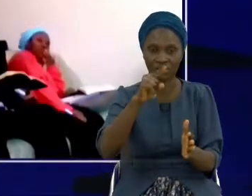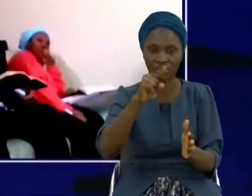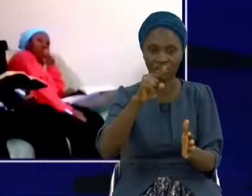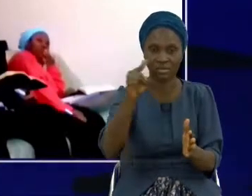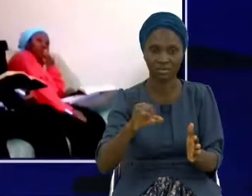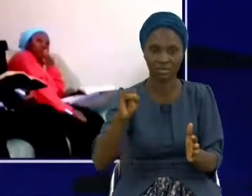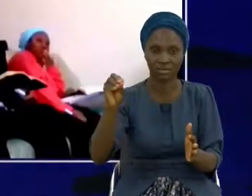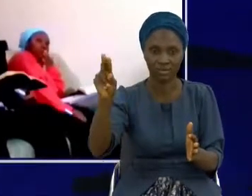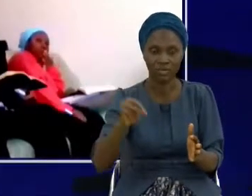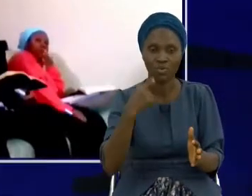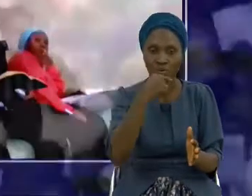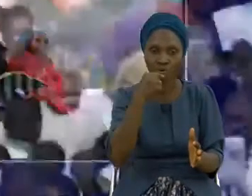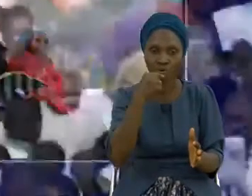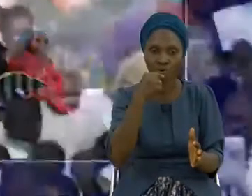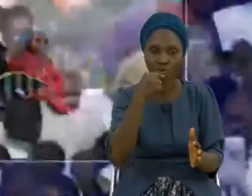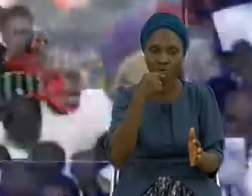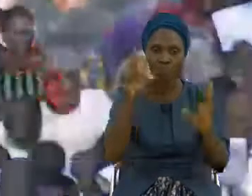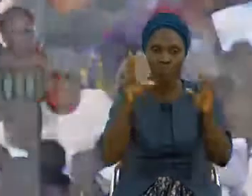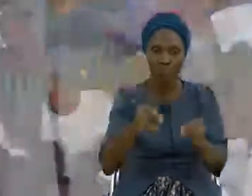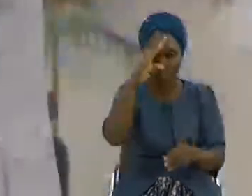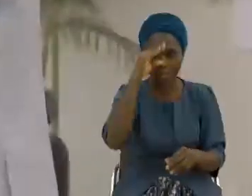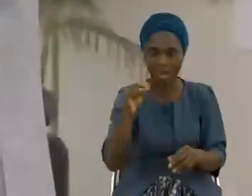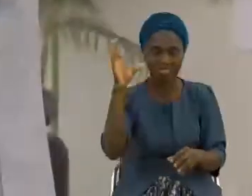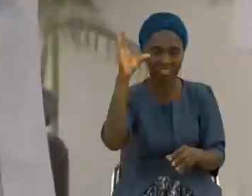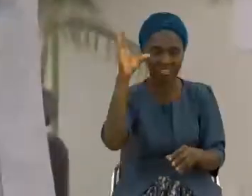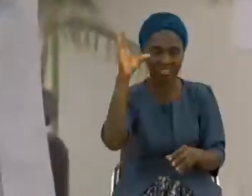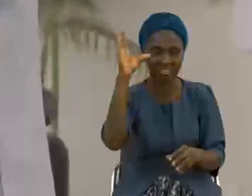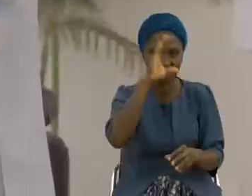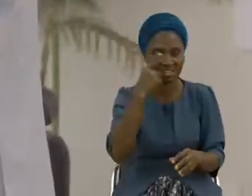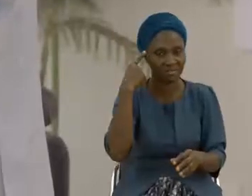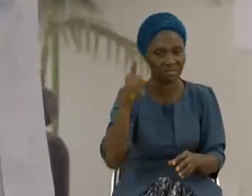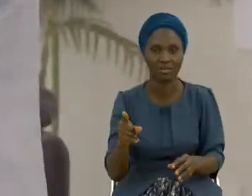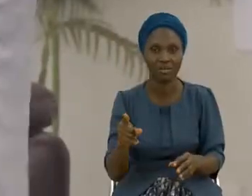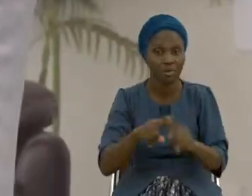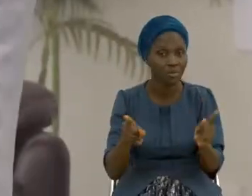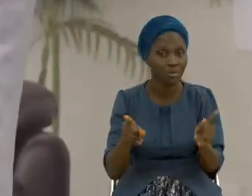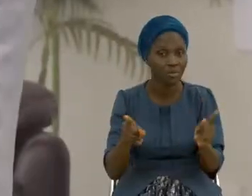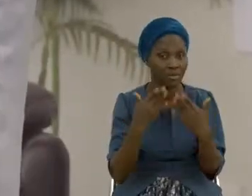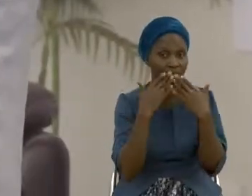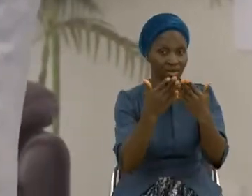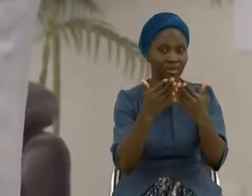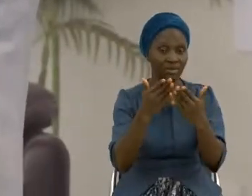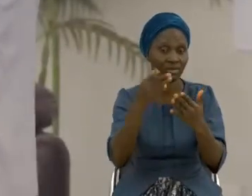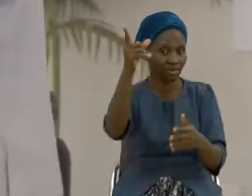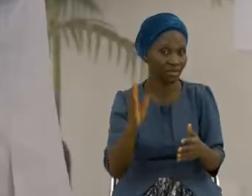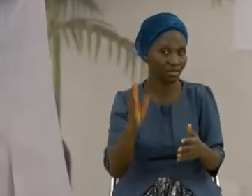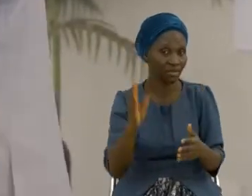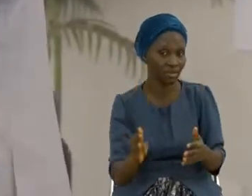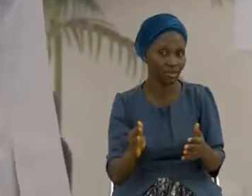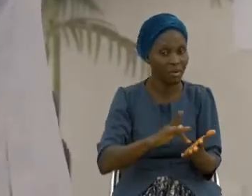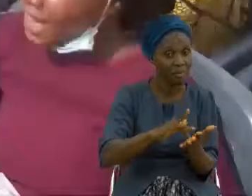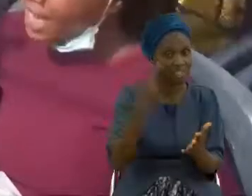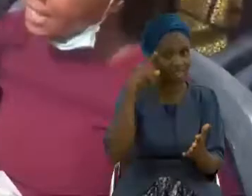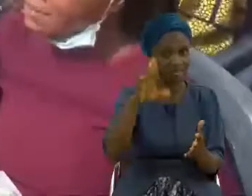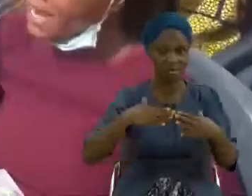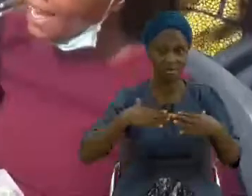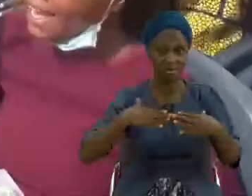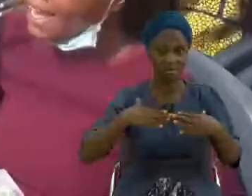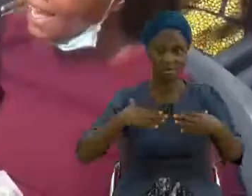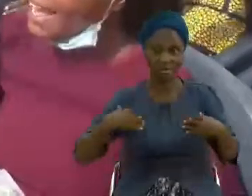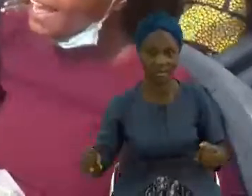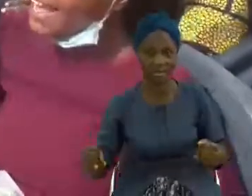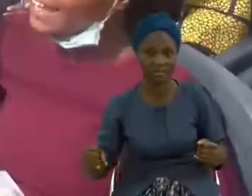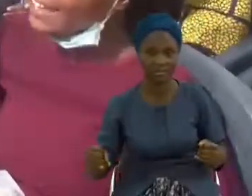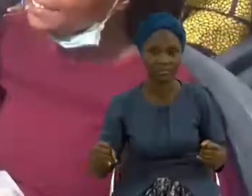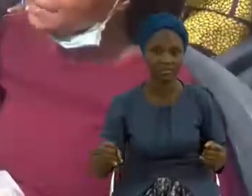thank god medicine for your healing remedy for your healing